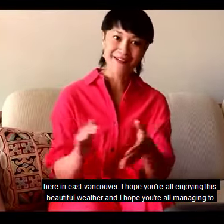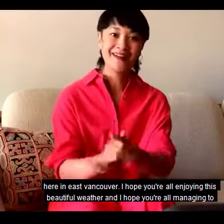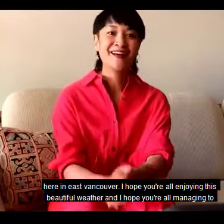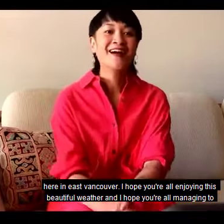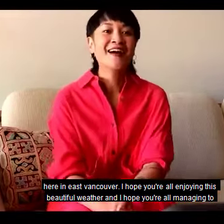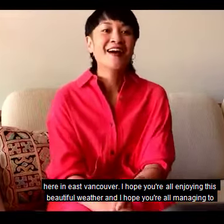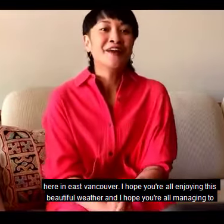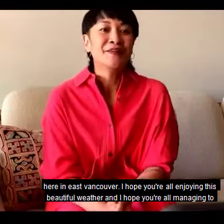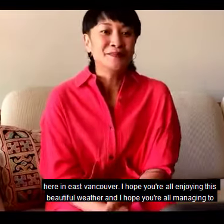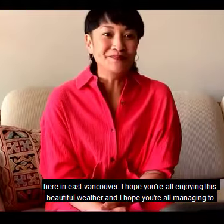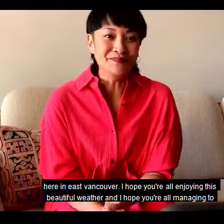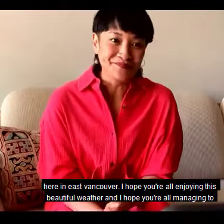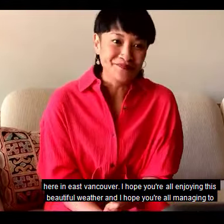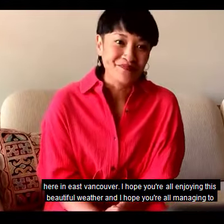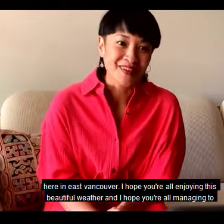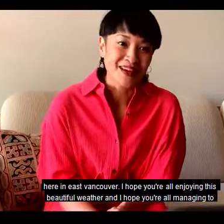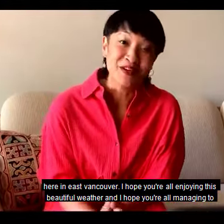Vancouver.